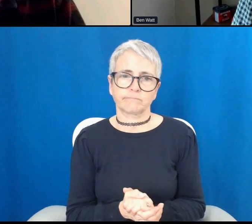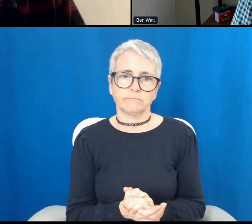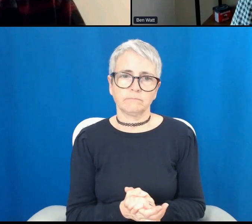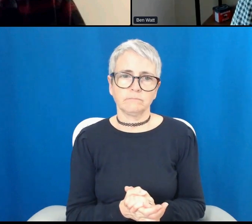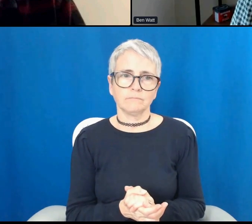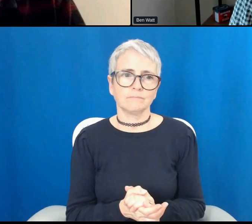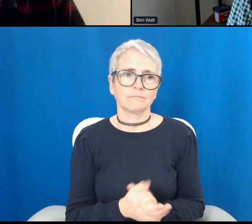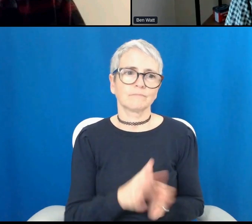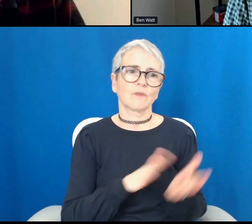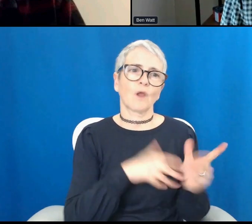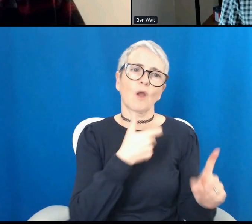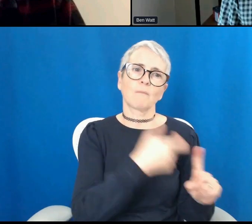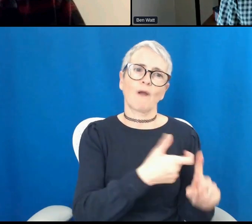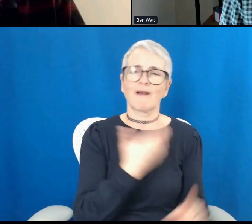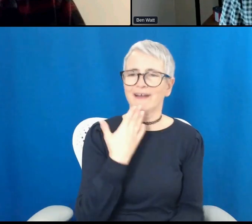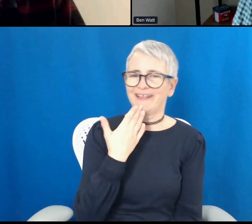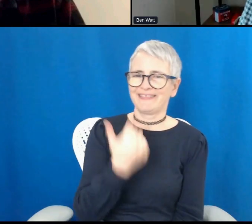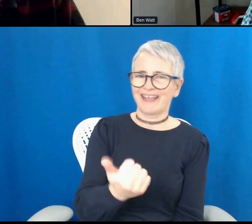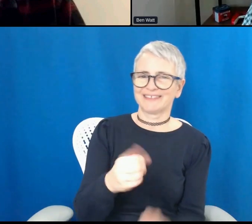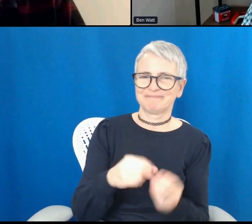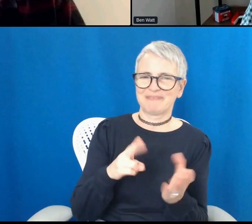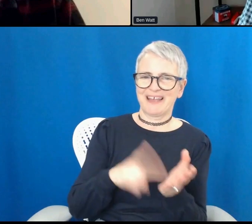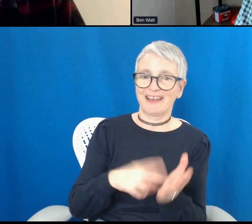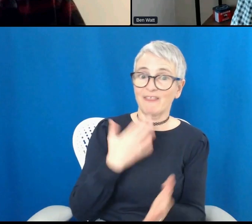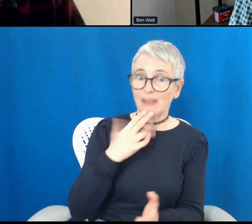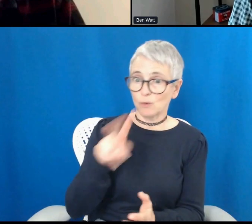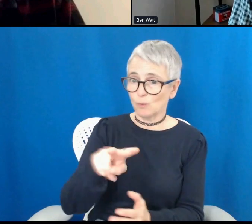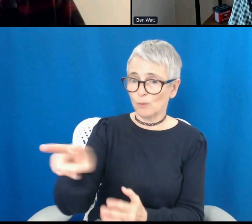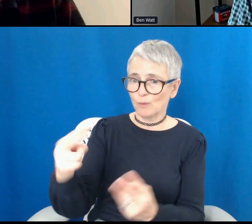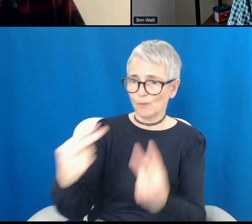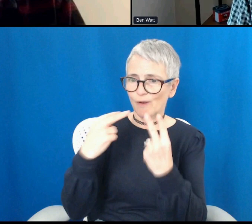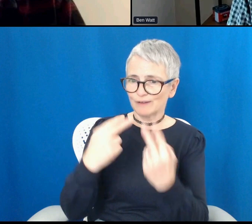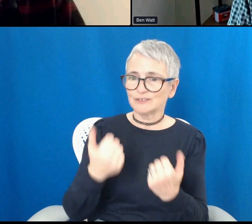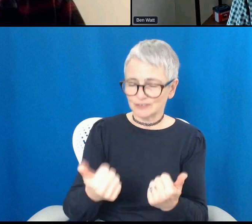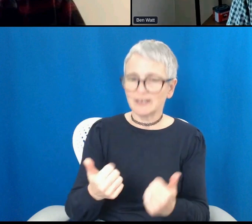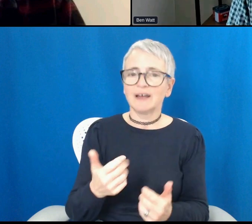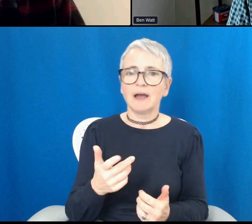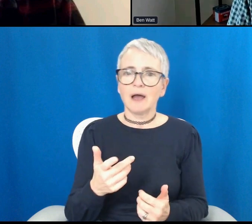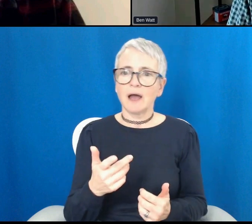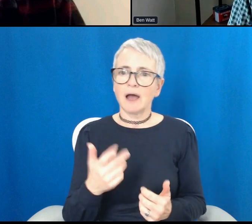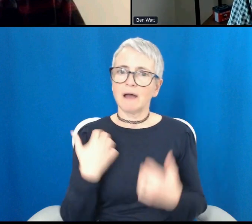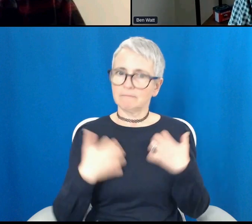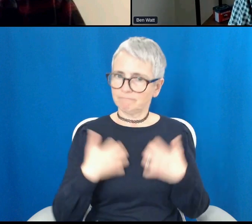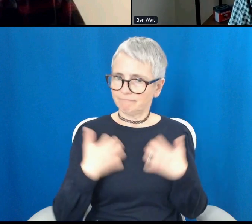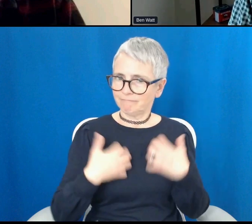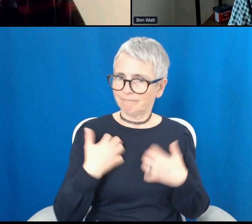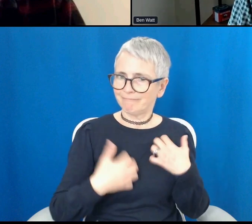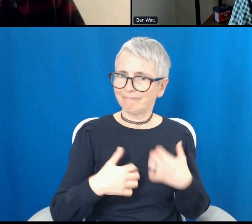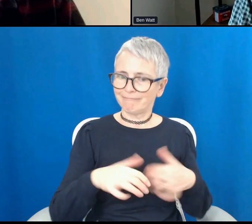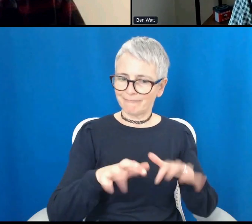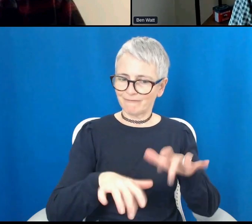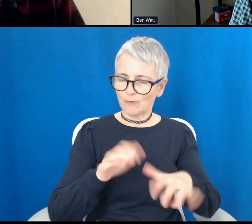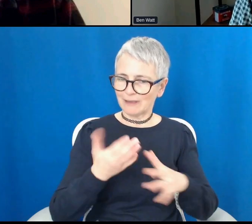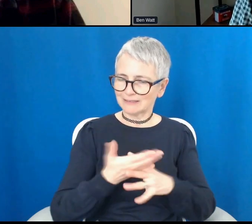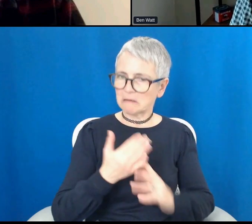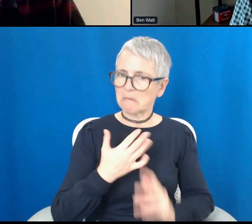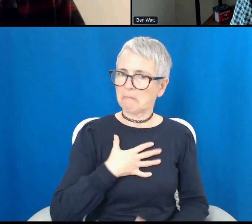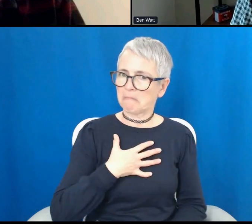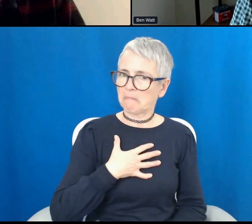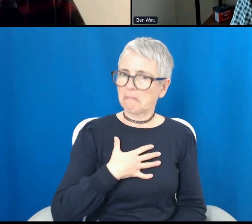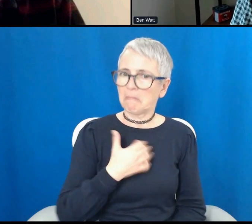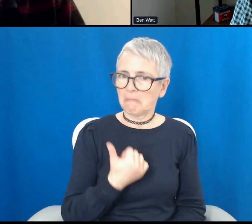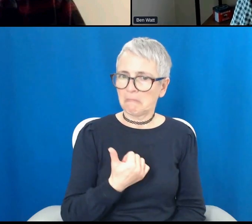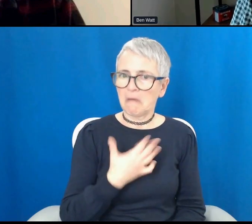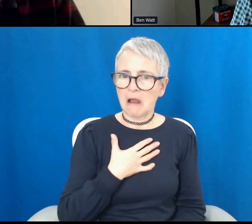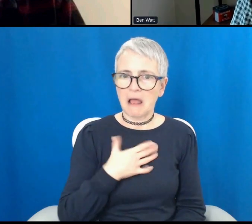Yeah, thanks, Ben, and thanks for everyone that's attending and listening in. I personally found that really interesting, particularly the voice access element.